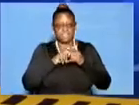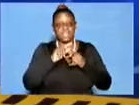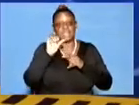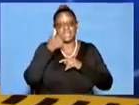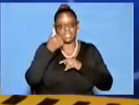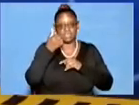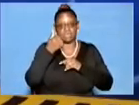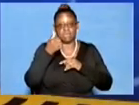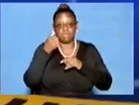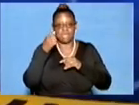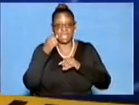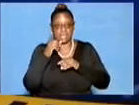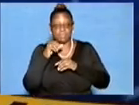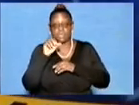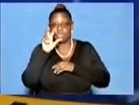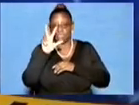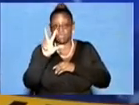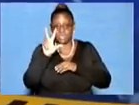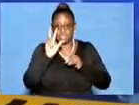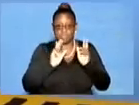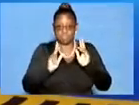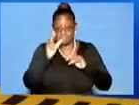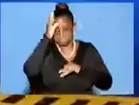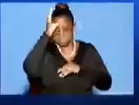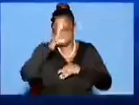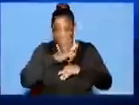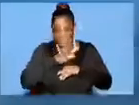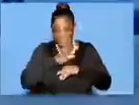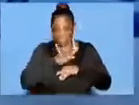who ambushed a couple as they arrived at home.